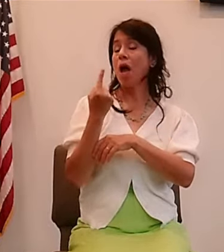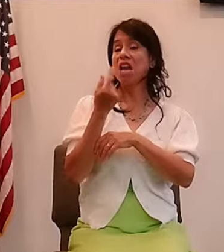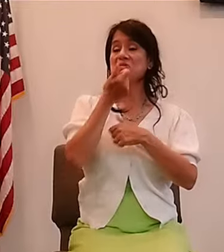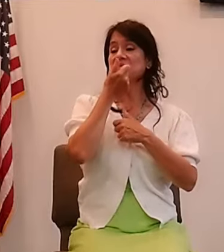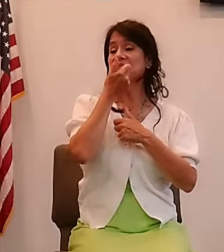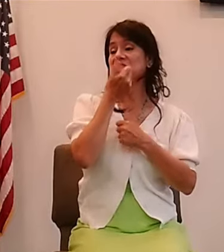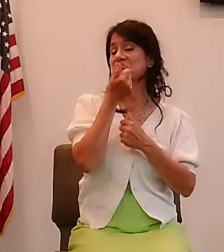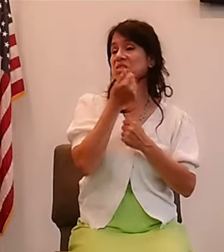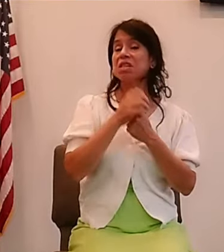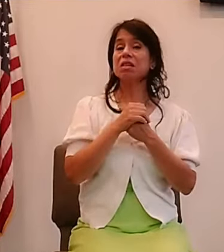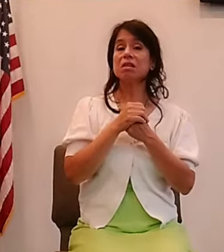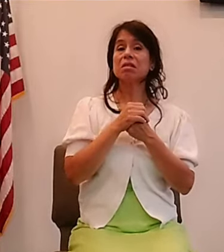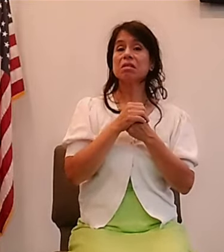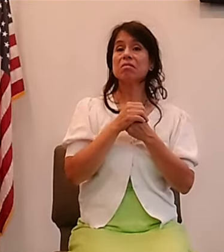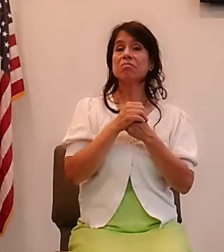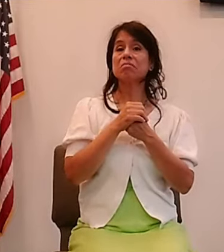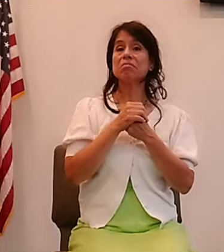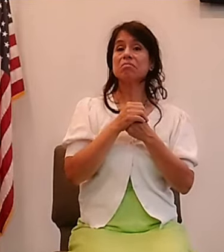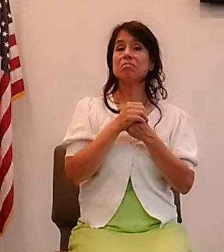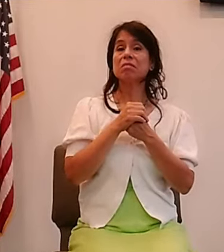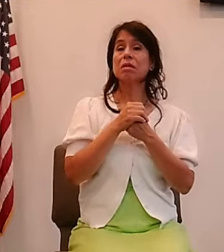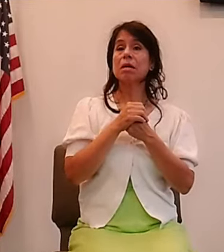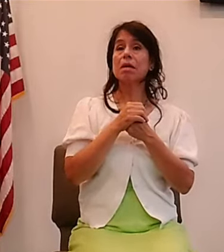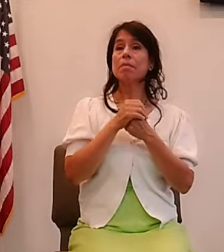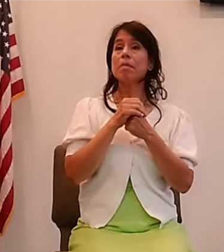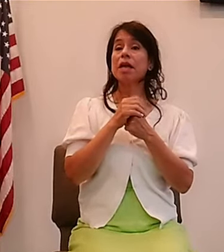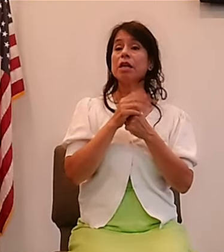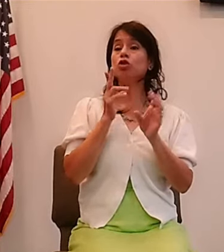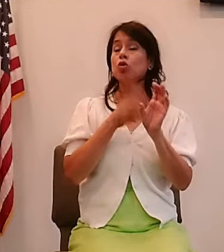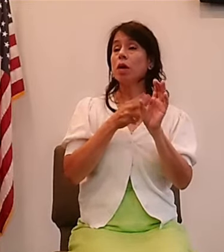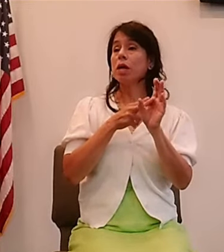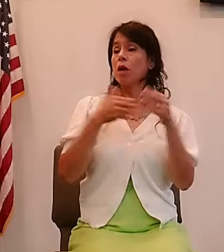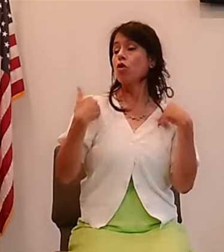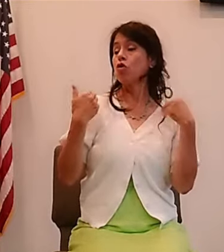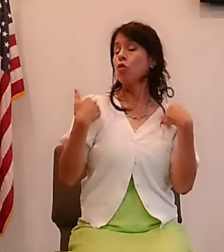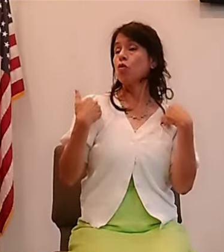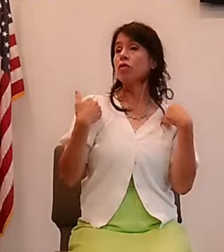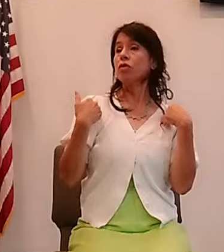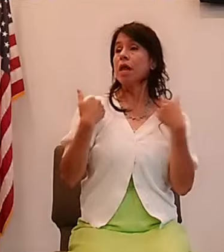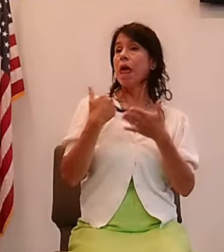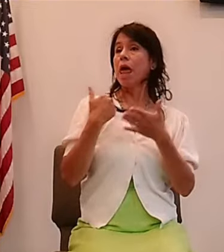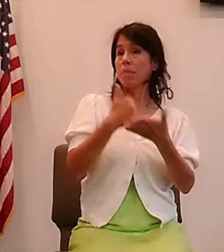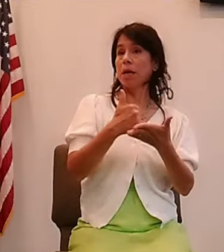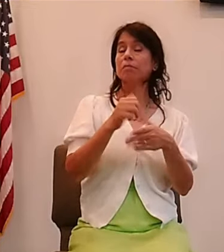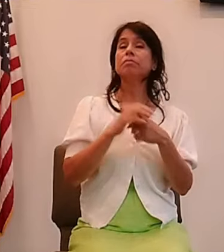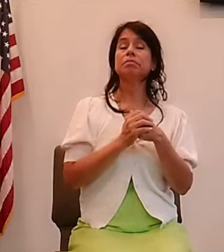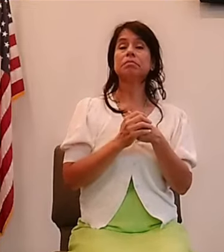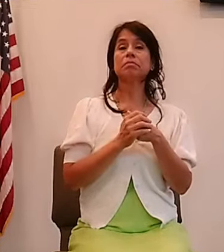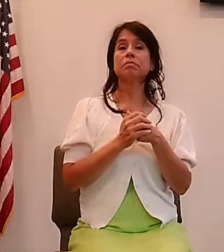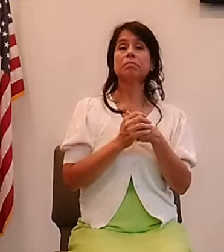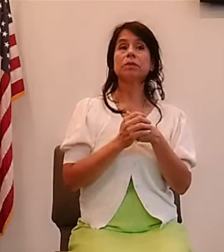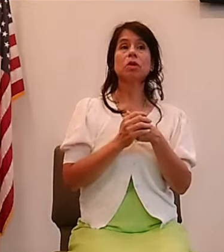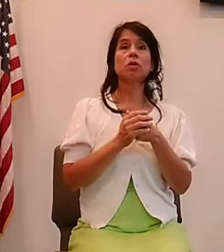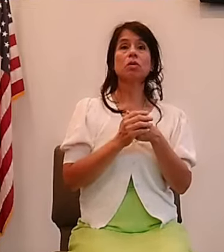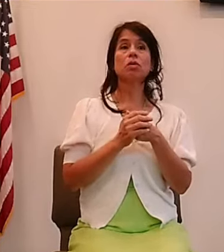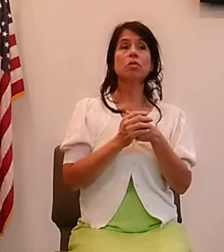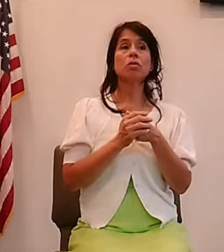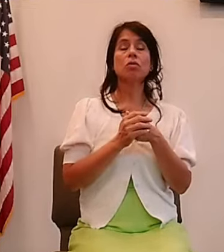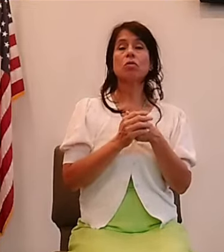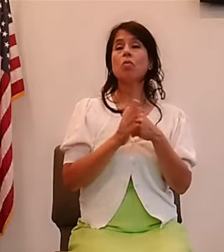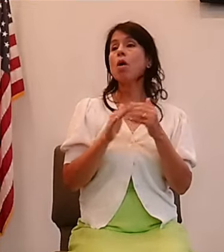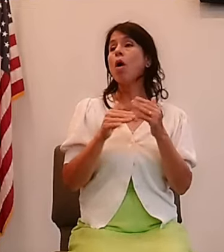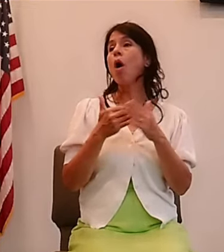interested in being a worker with the youth of this church. That is, we all miss